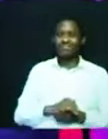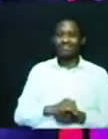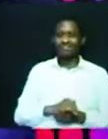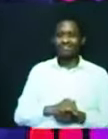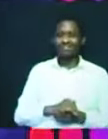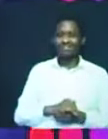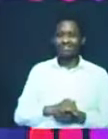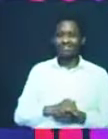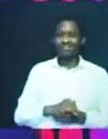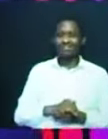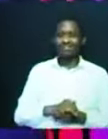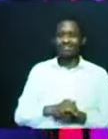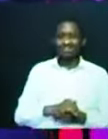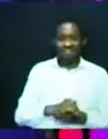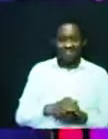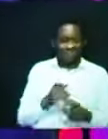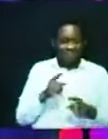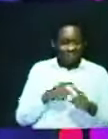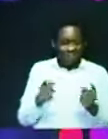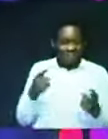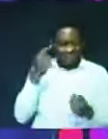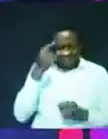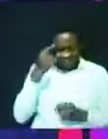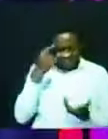that I thought was disturbing the house.